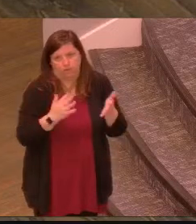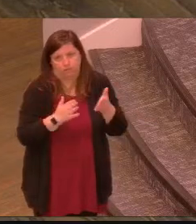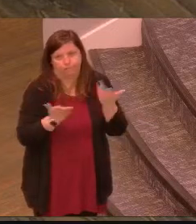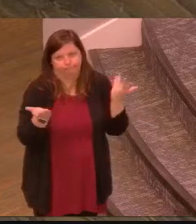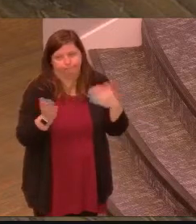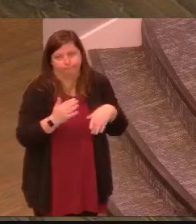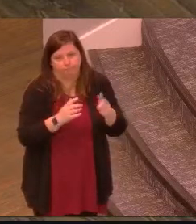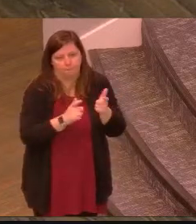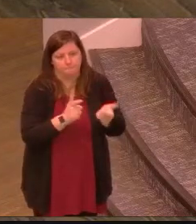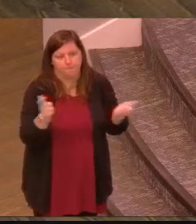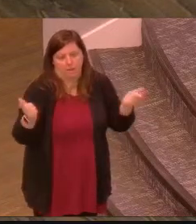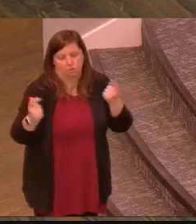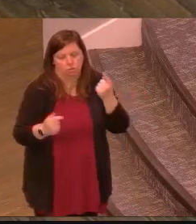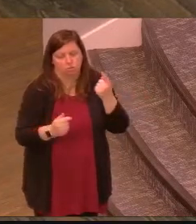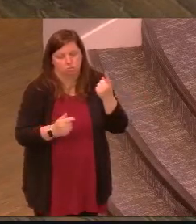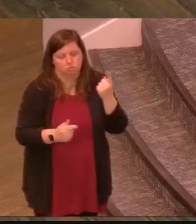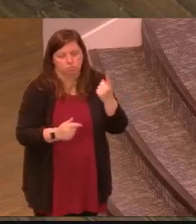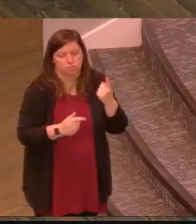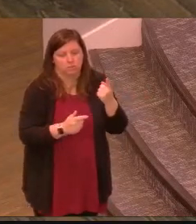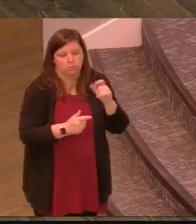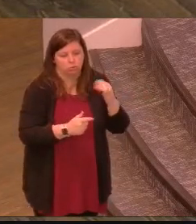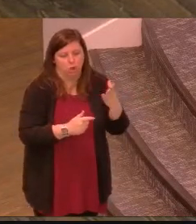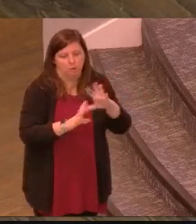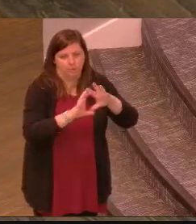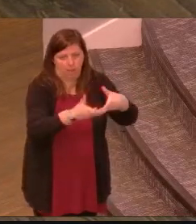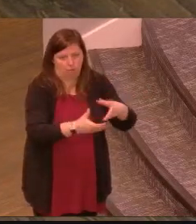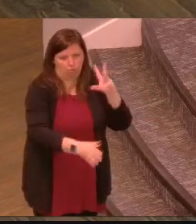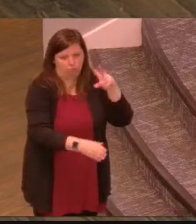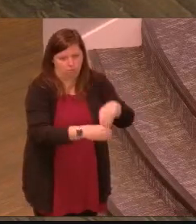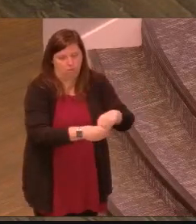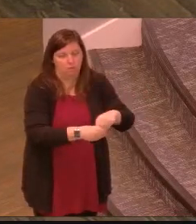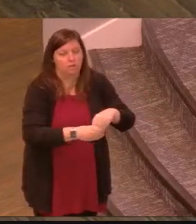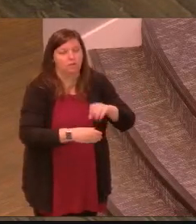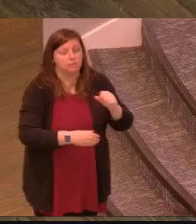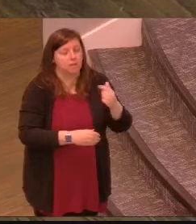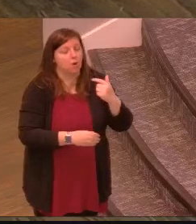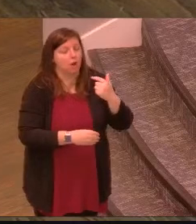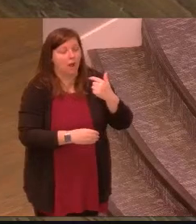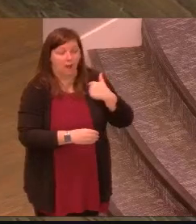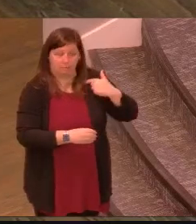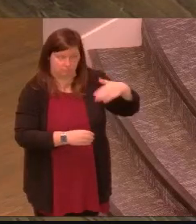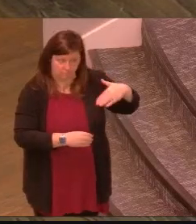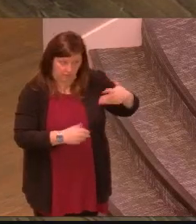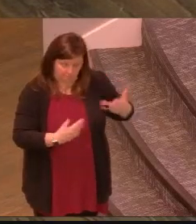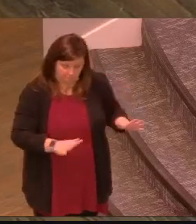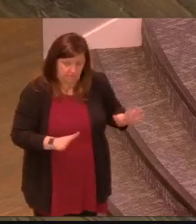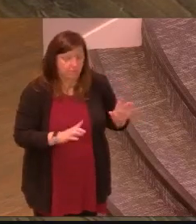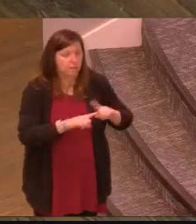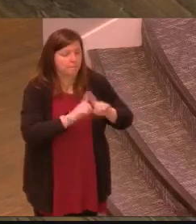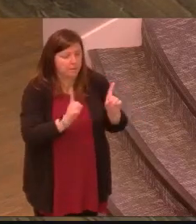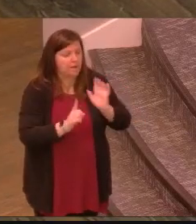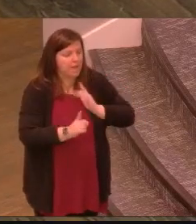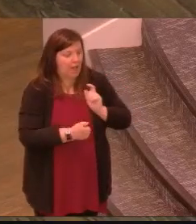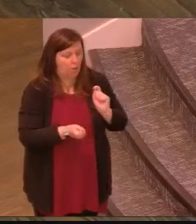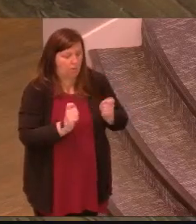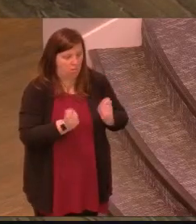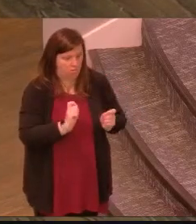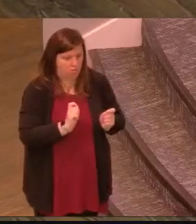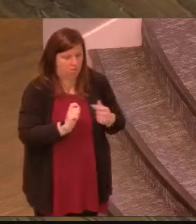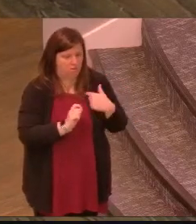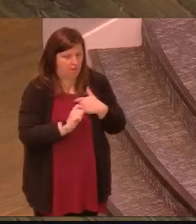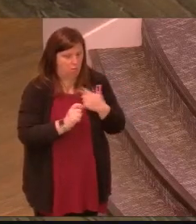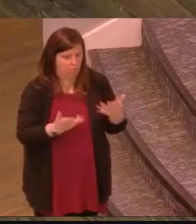that, I'm not finished yet, the adjustments that we have made are keeping us very competitive